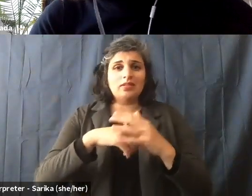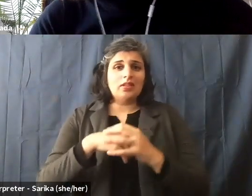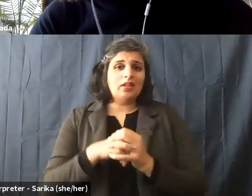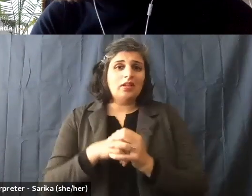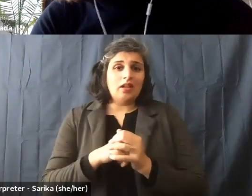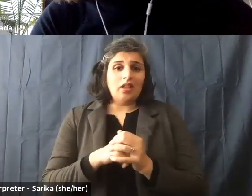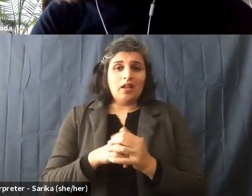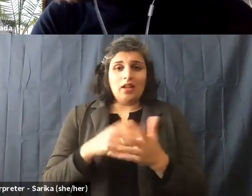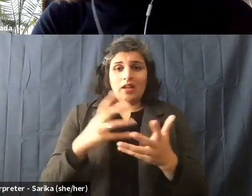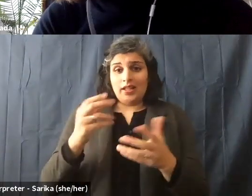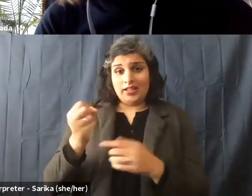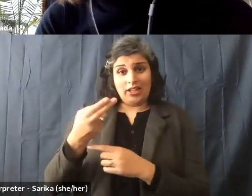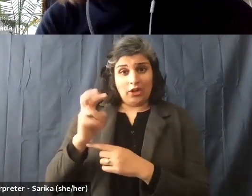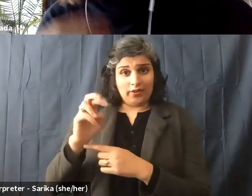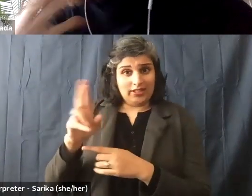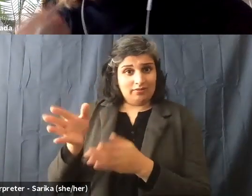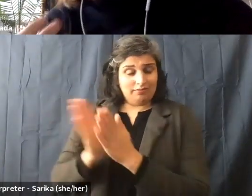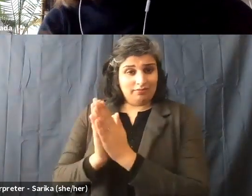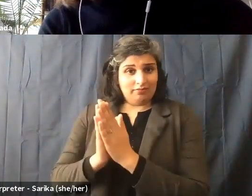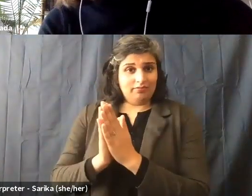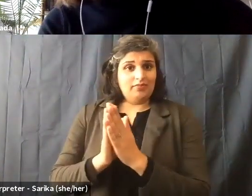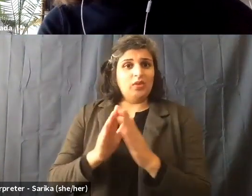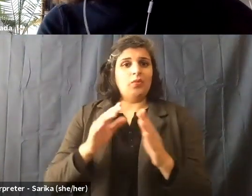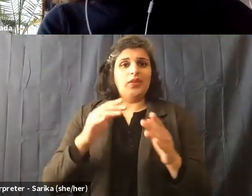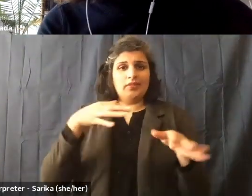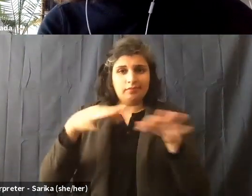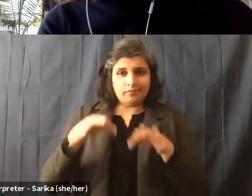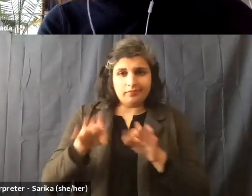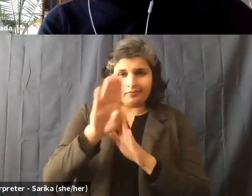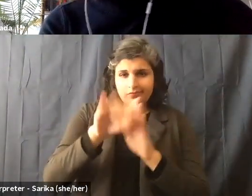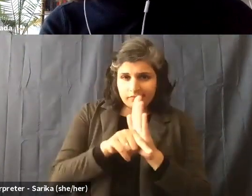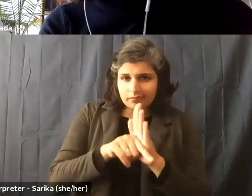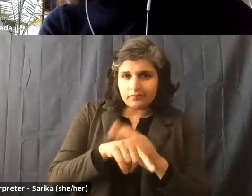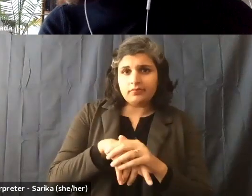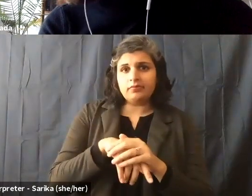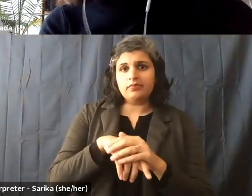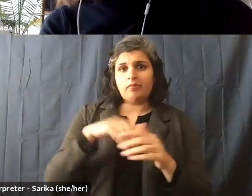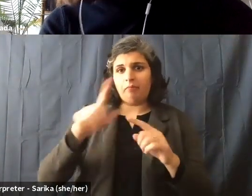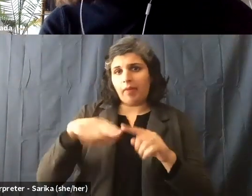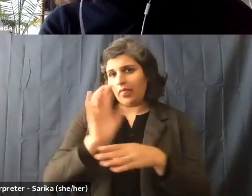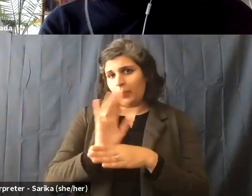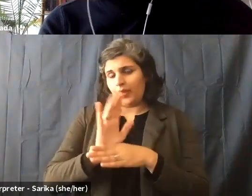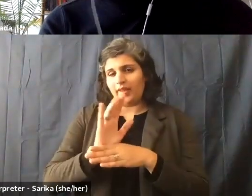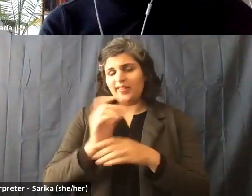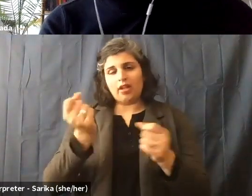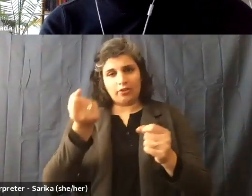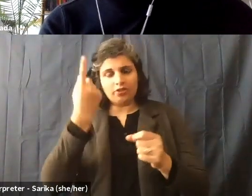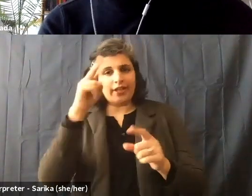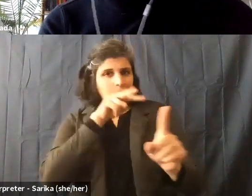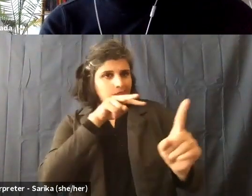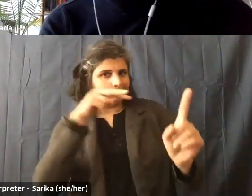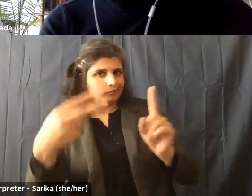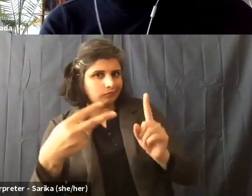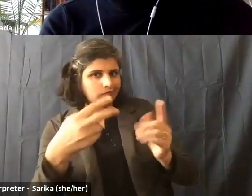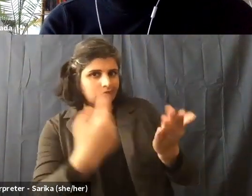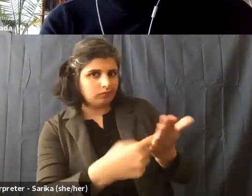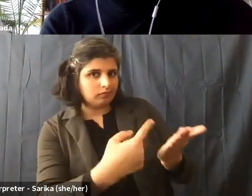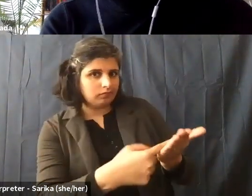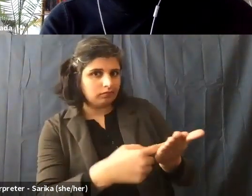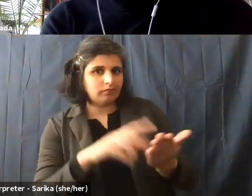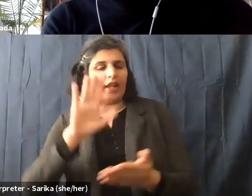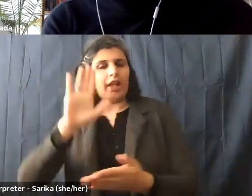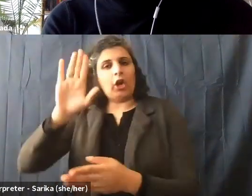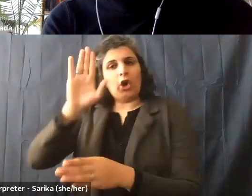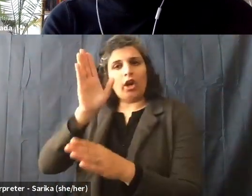Sherry asked that we give a little bit of background into the film to frame our discussion and her intervention into